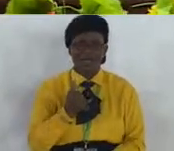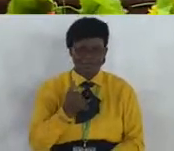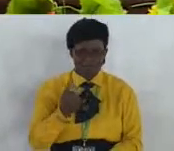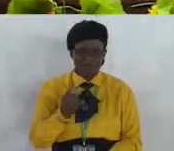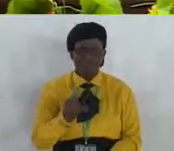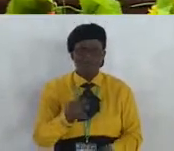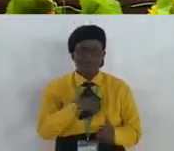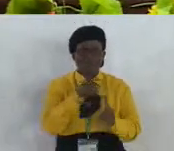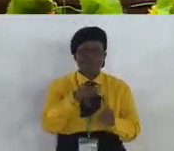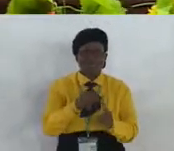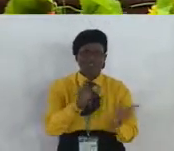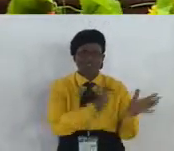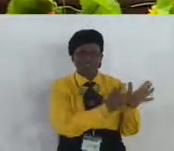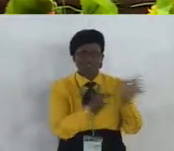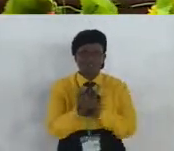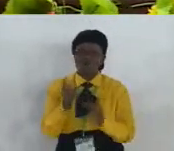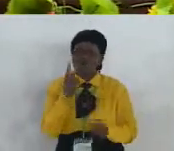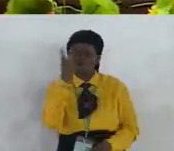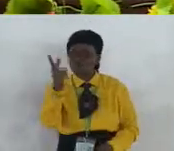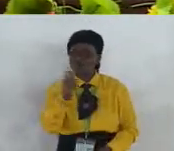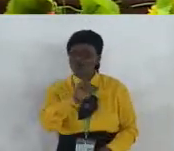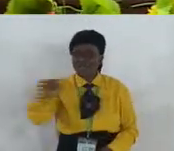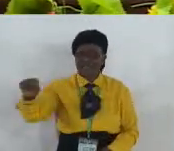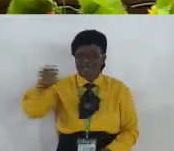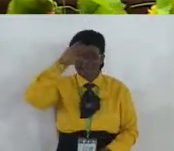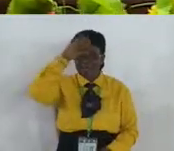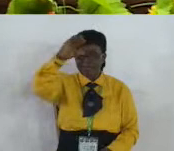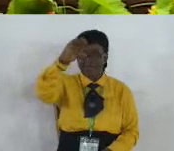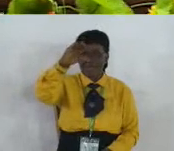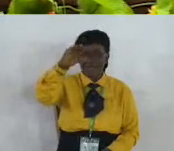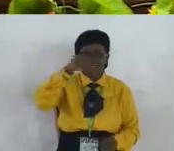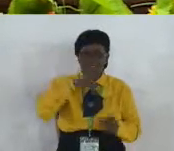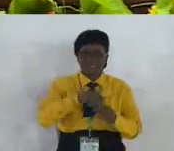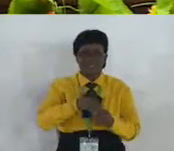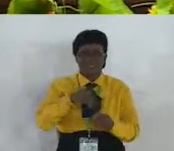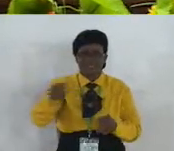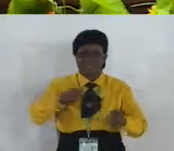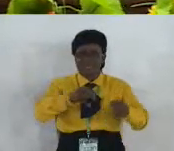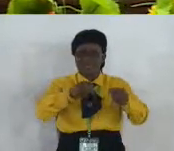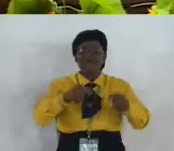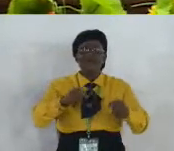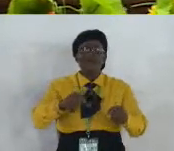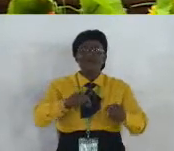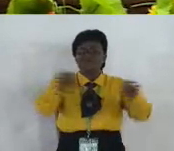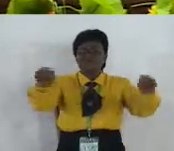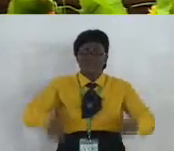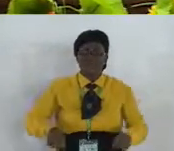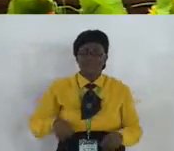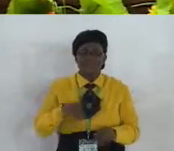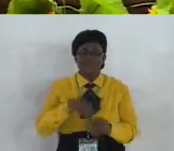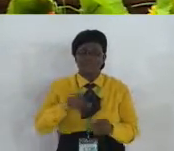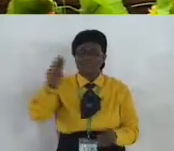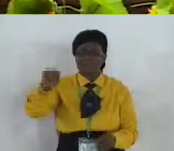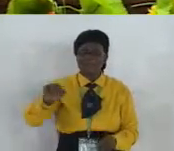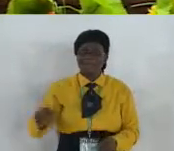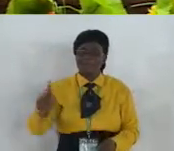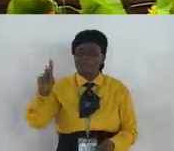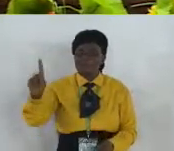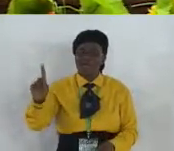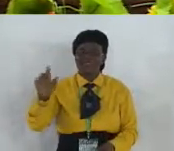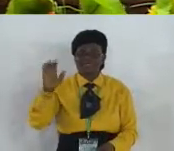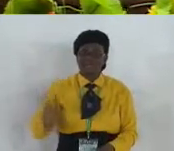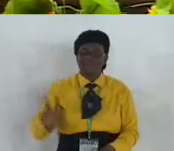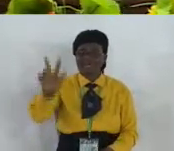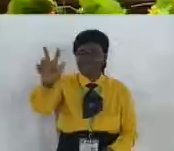when Jesus saw a man in the temple in Mark chapter 3 from verse 1